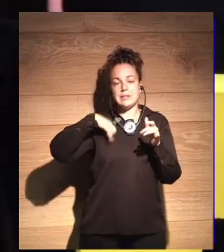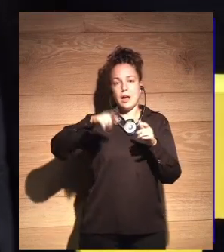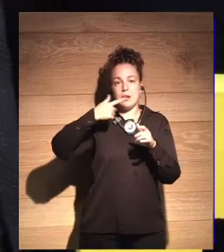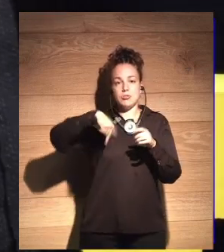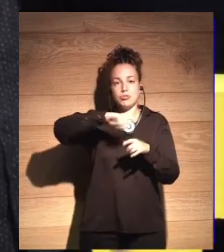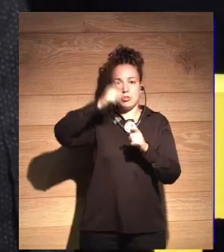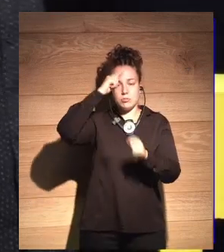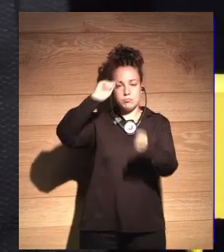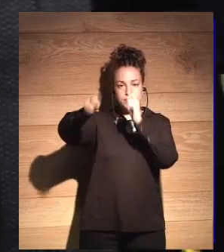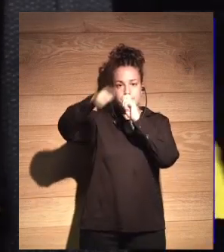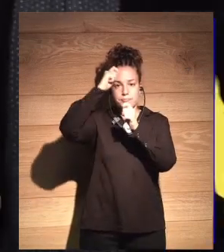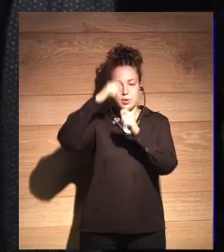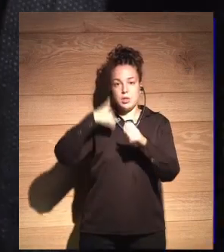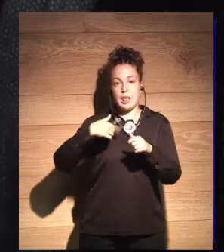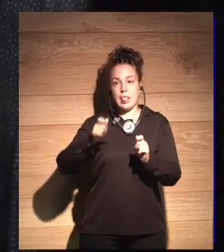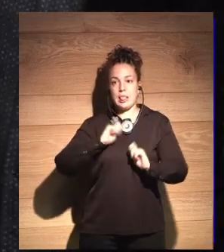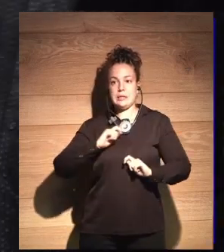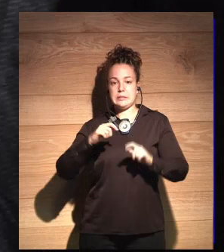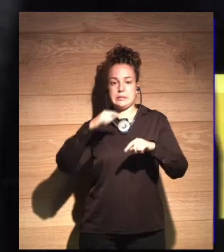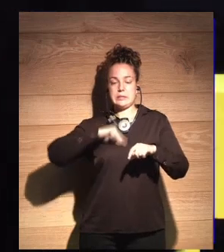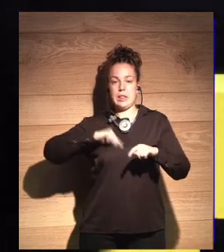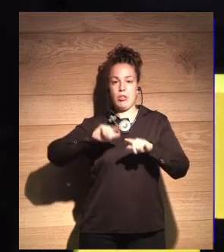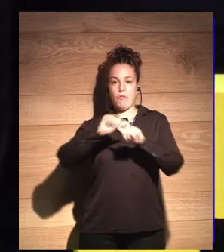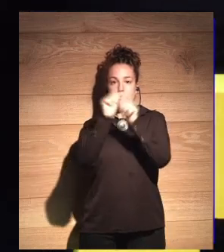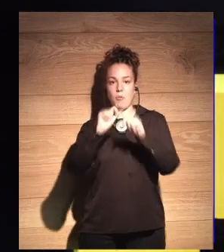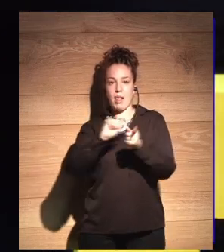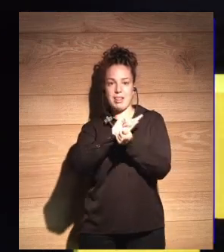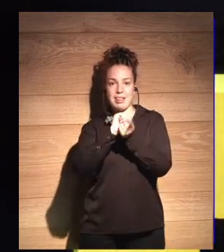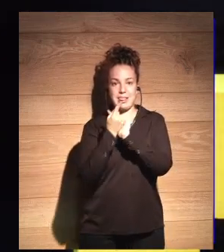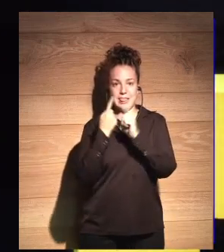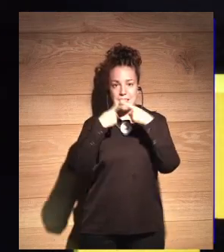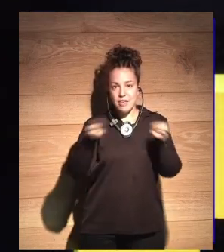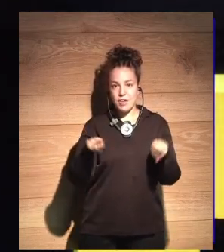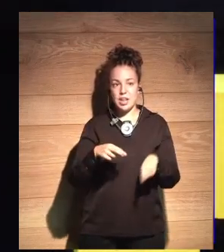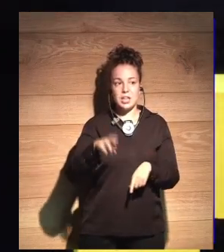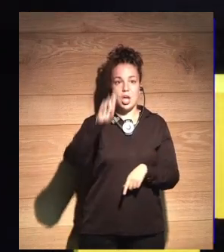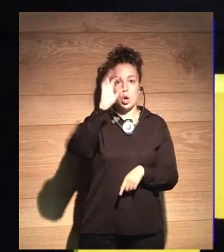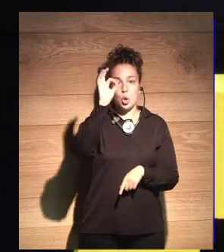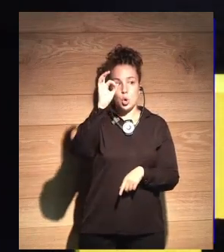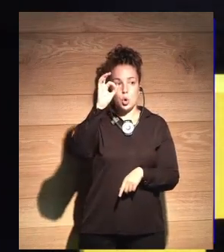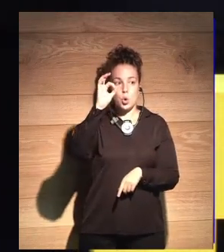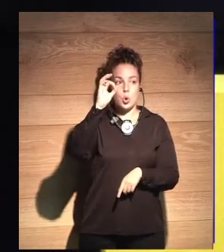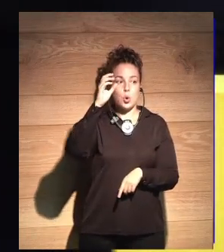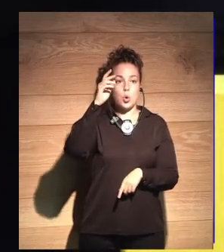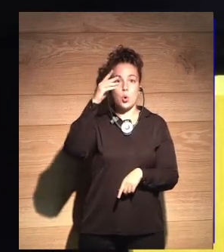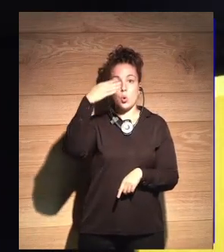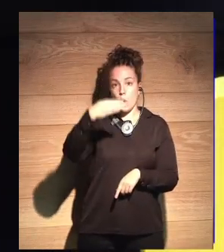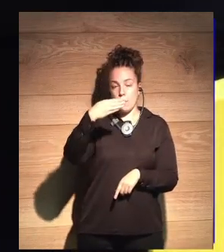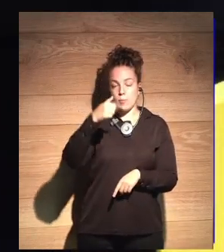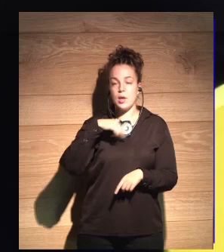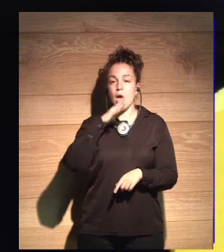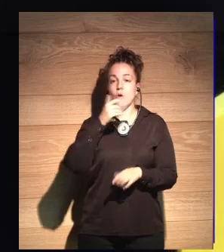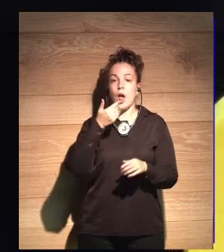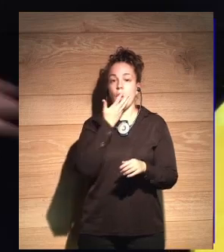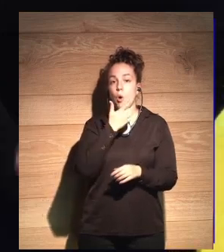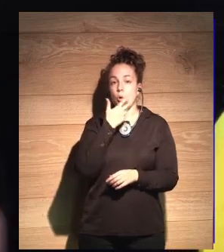exchange something that is memorable, that has an impact on us and that makes us feel different. Rob, you will get to know him